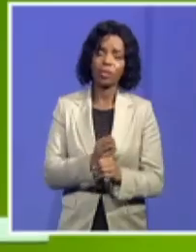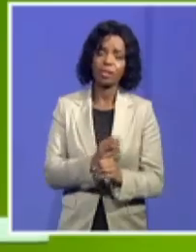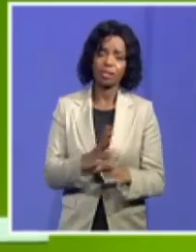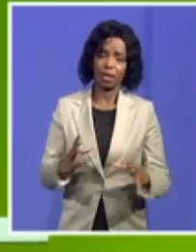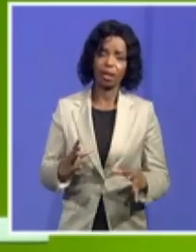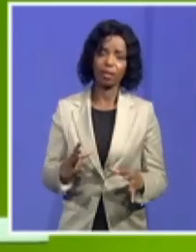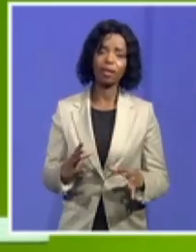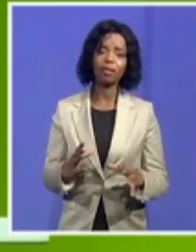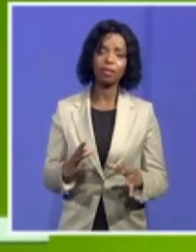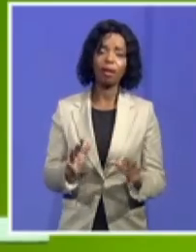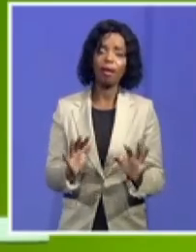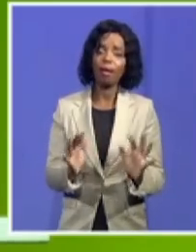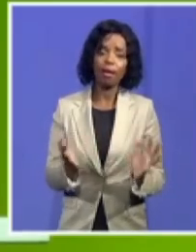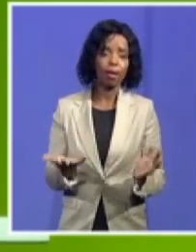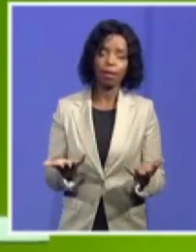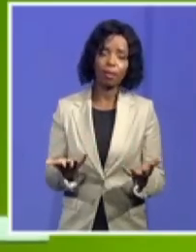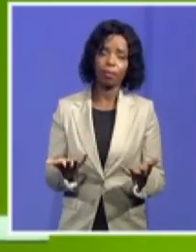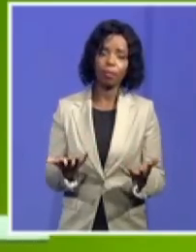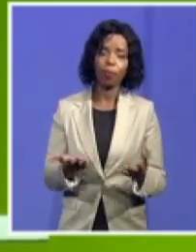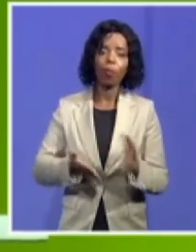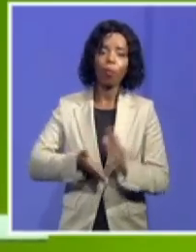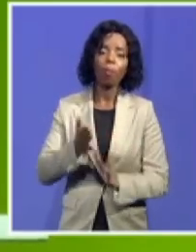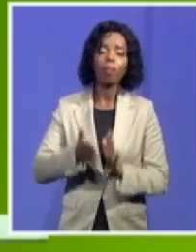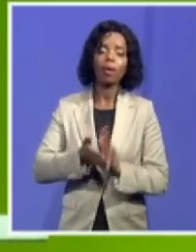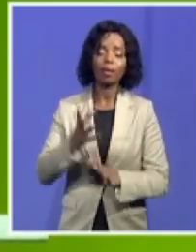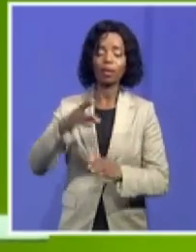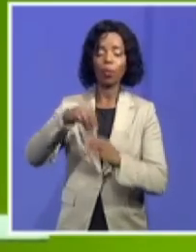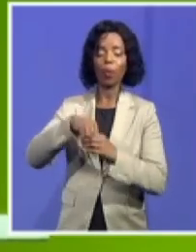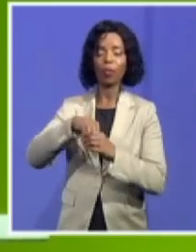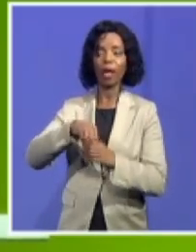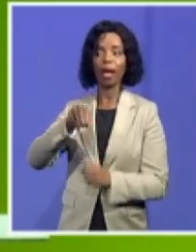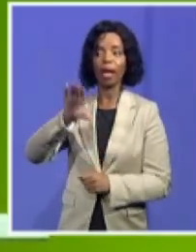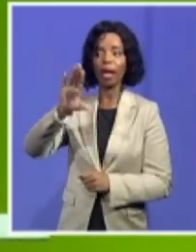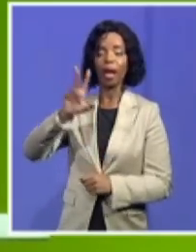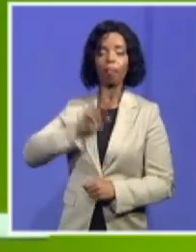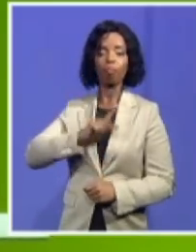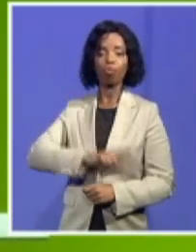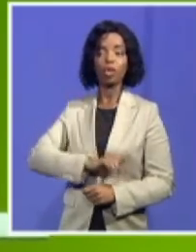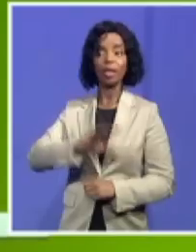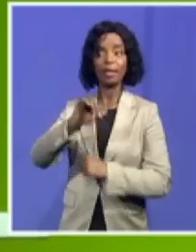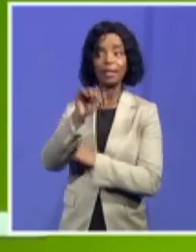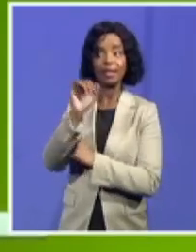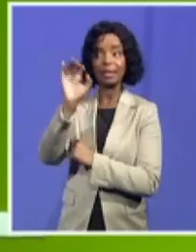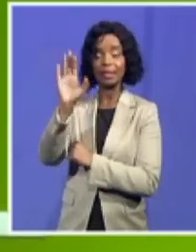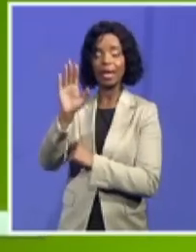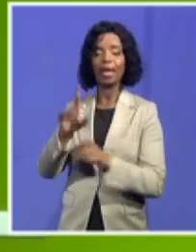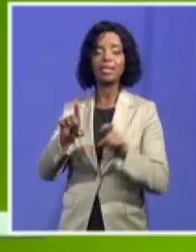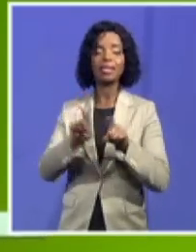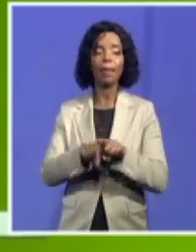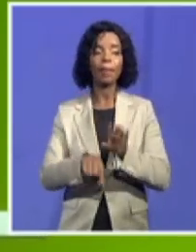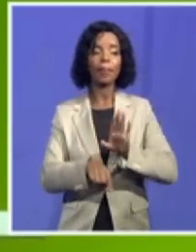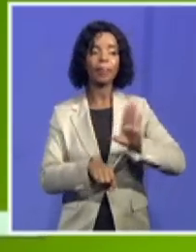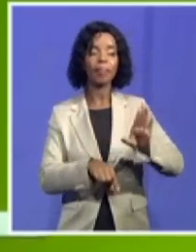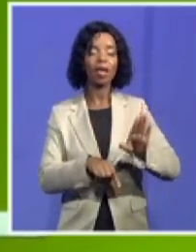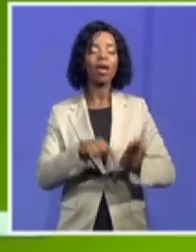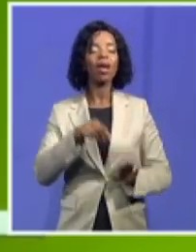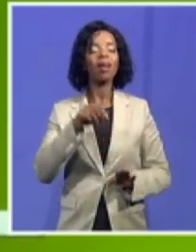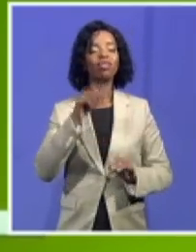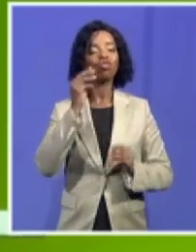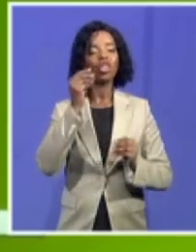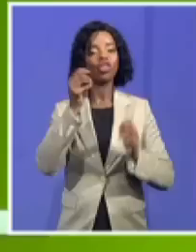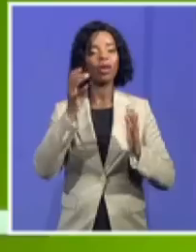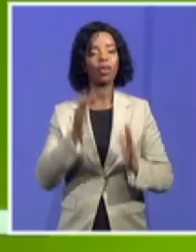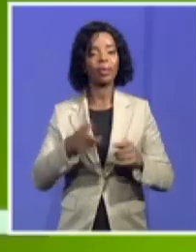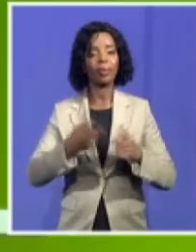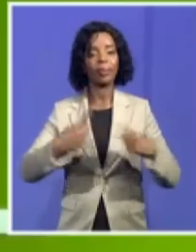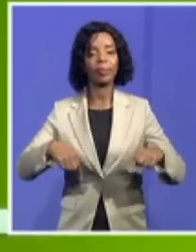operating in the presidency as well as in our treasury, working in partnership as well with the Department of